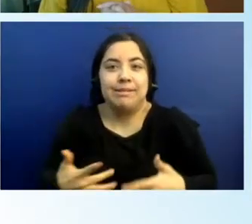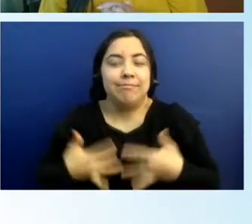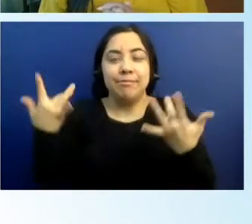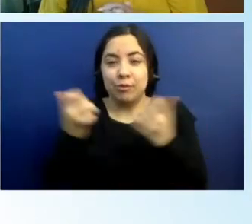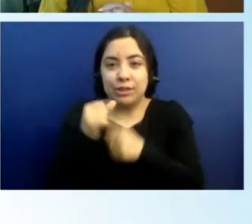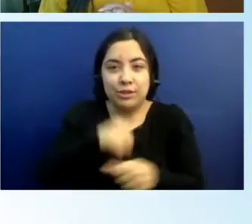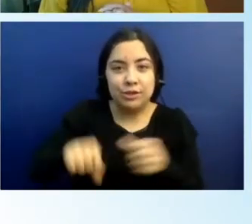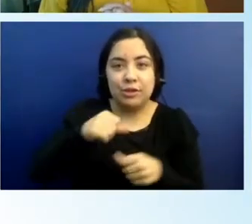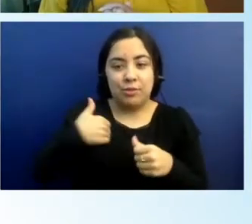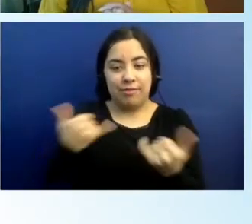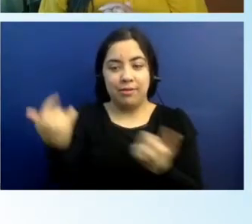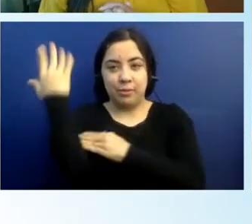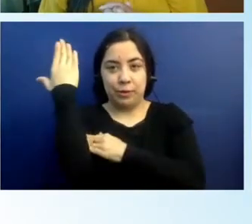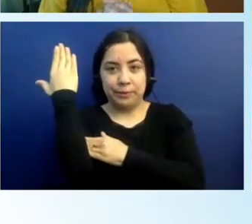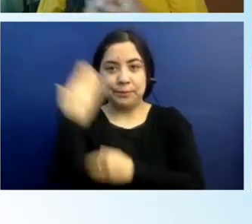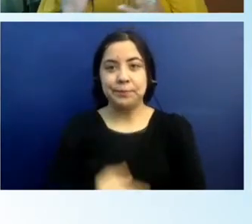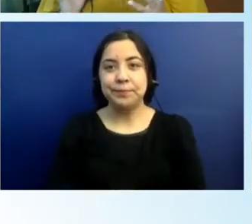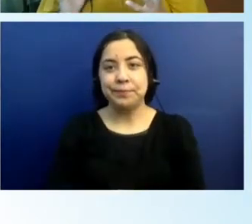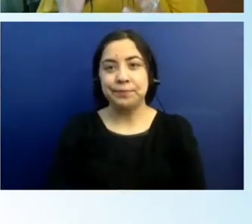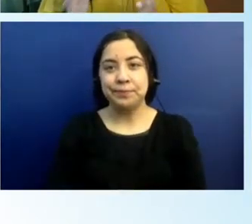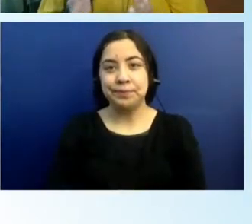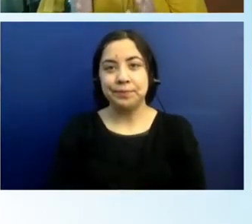morning.